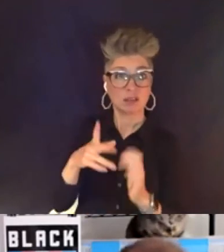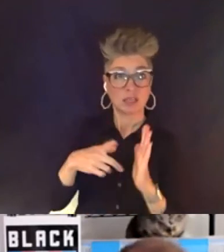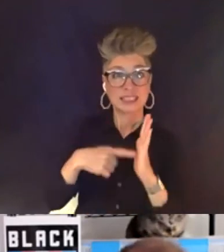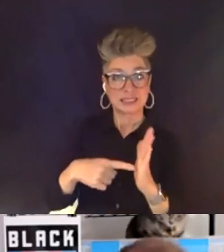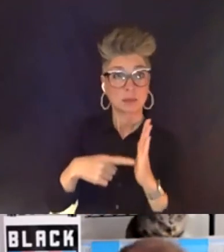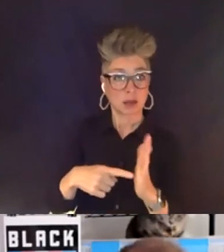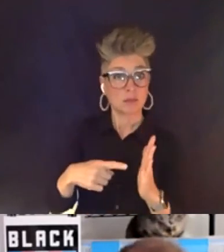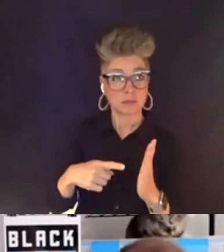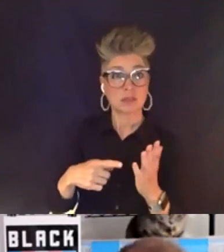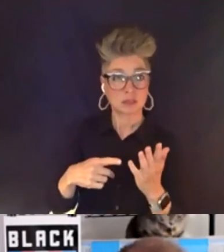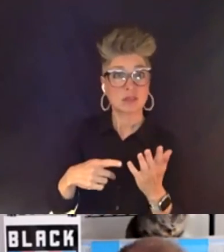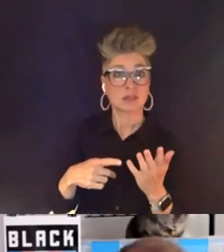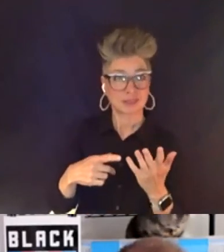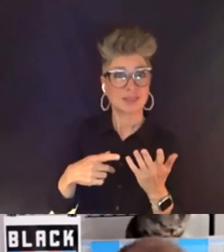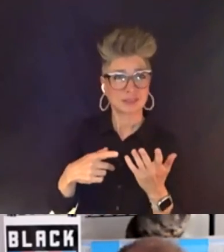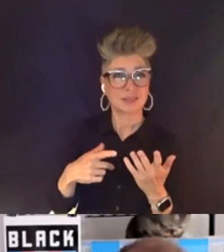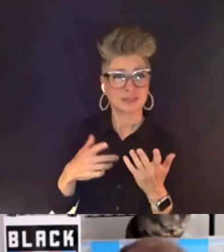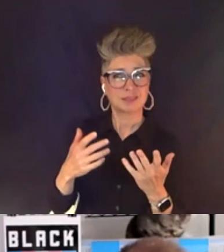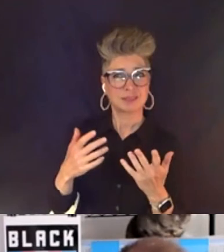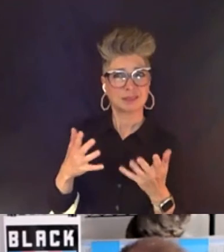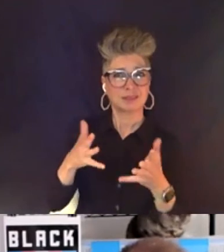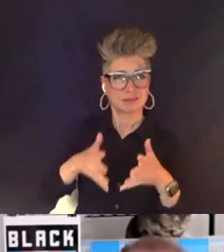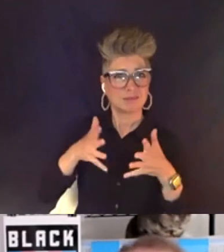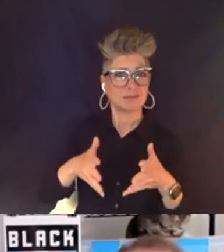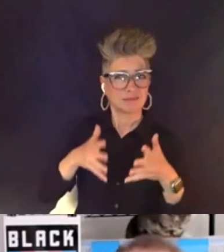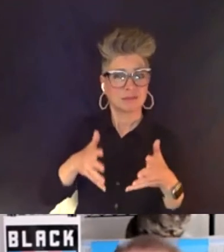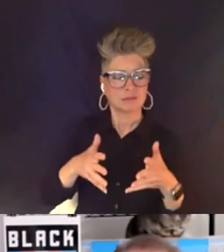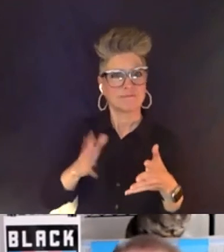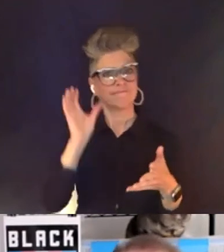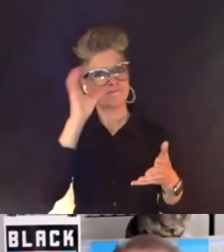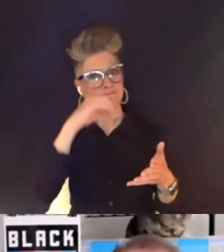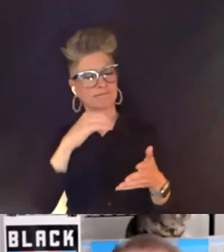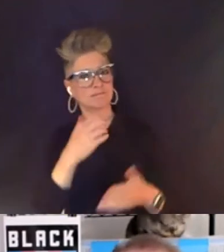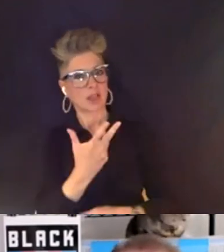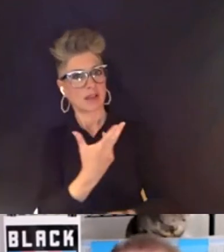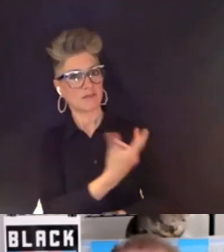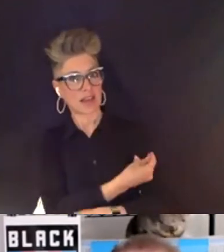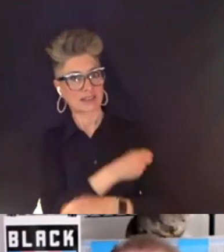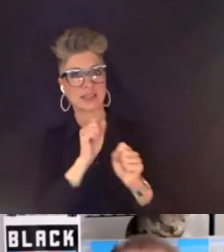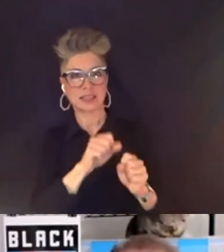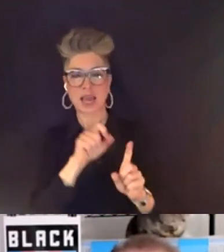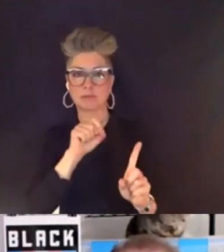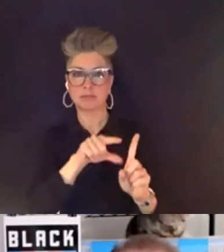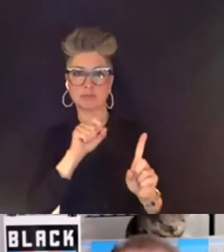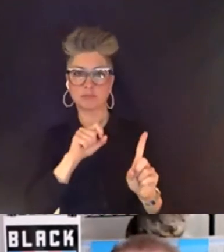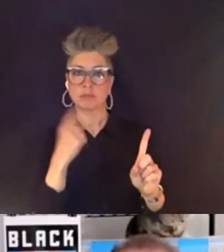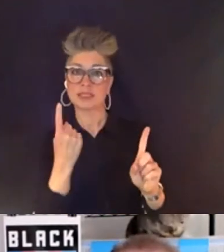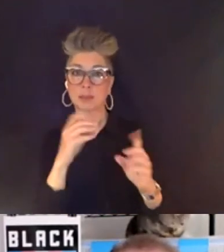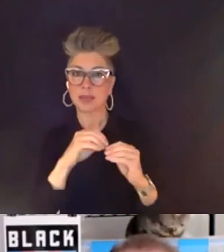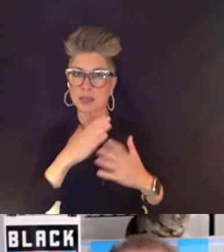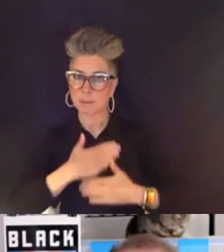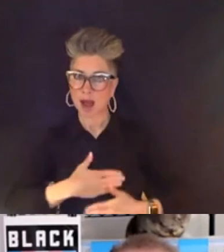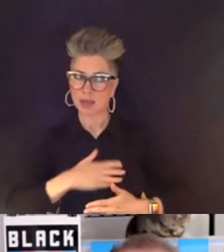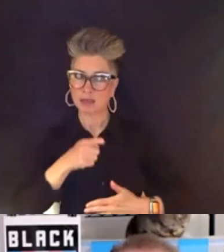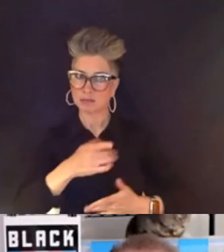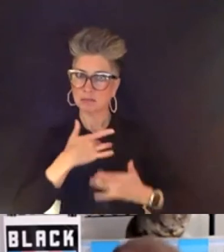these longer dwelling symptoms, oddly enough, the vaccine actually triggers something in their bodies and they feel better from that. So